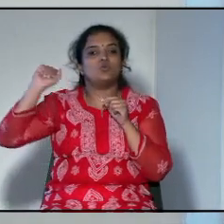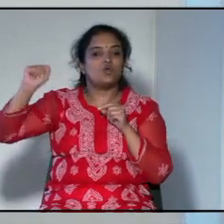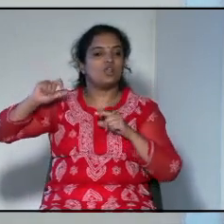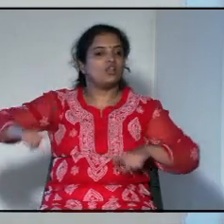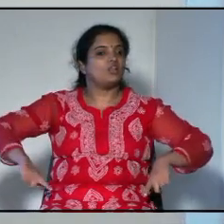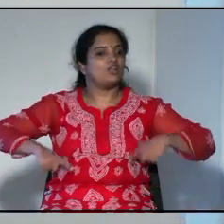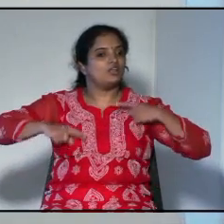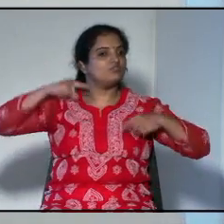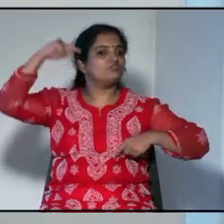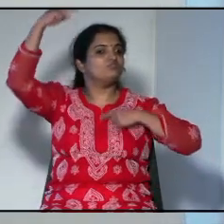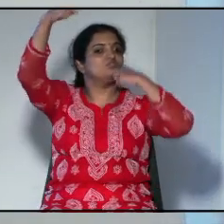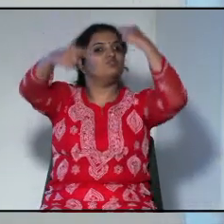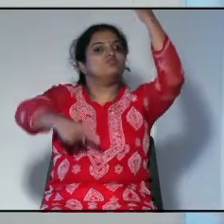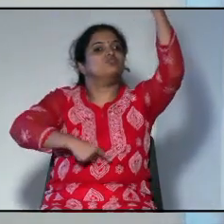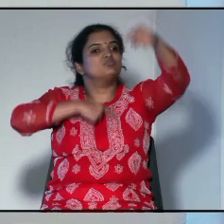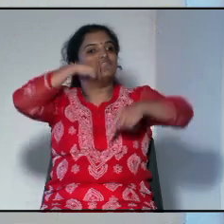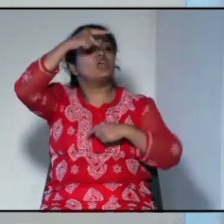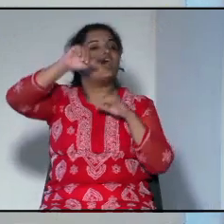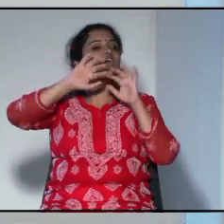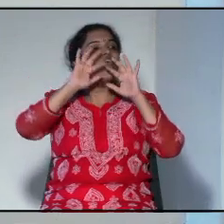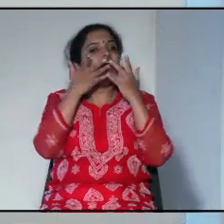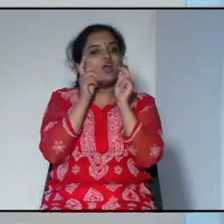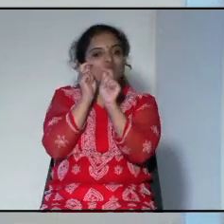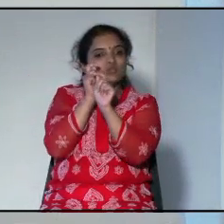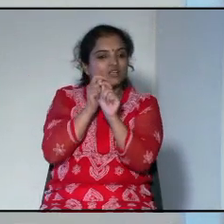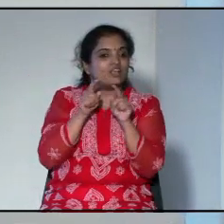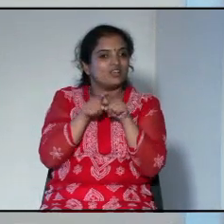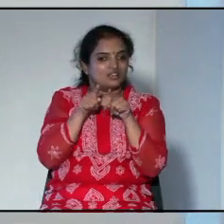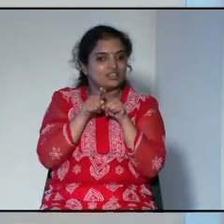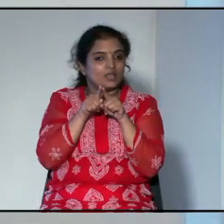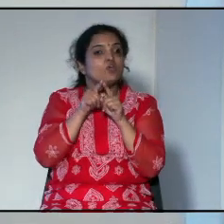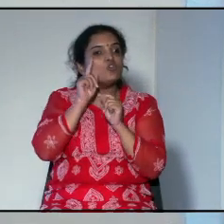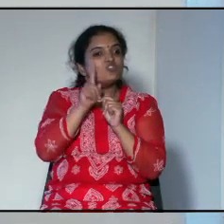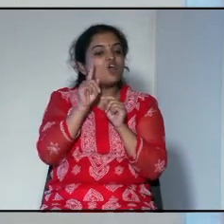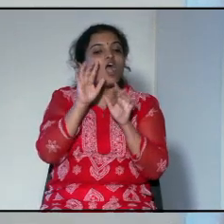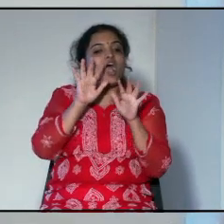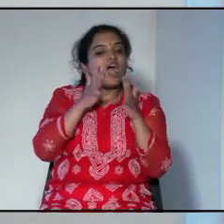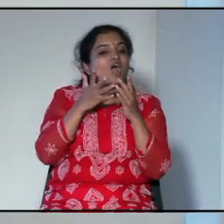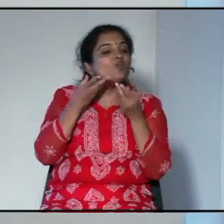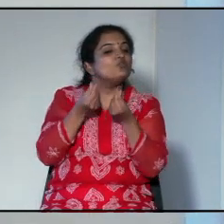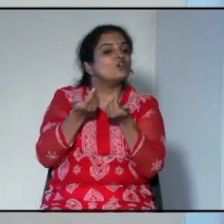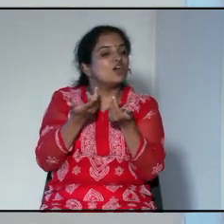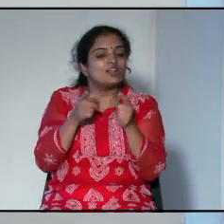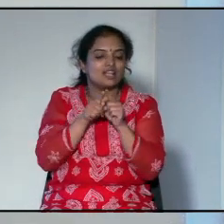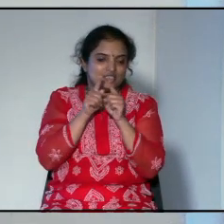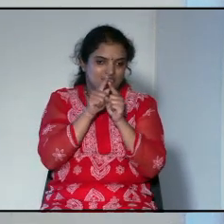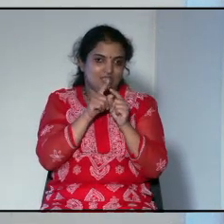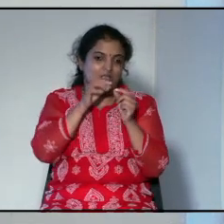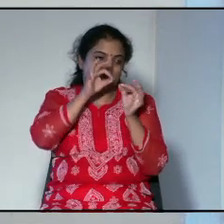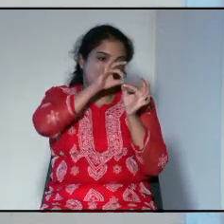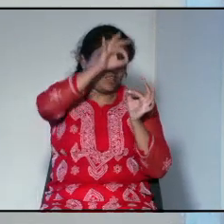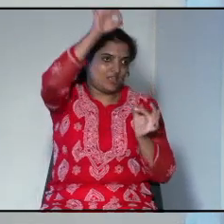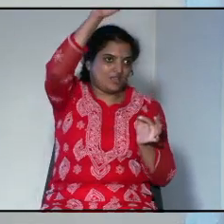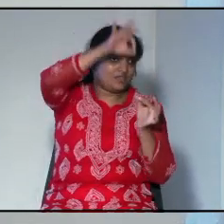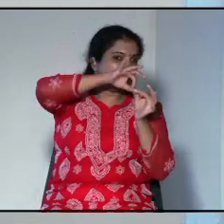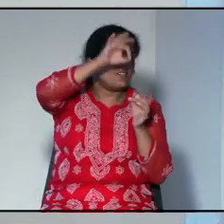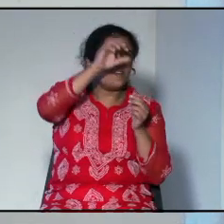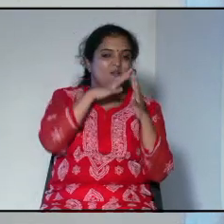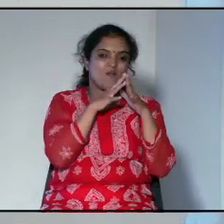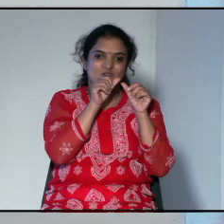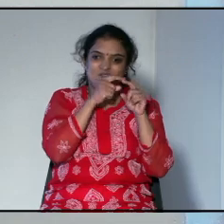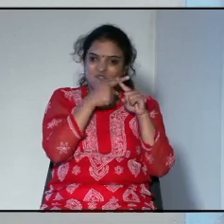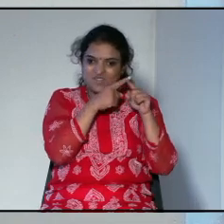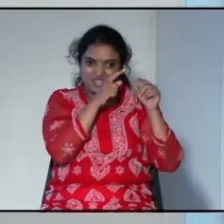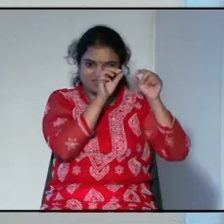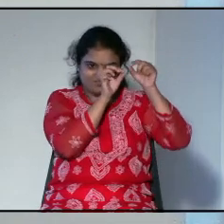within a single sculpture. So she begins to use the wax striation and stranding to her own interest to